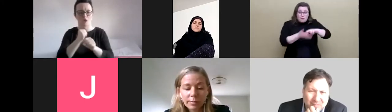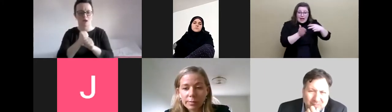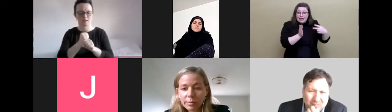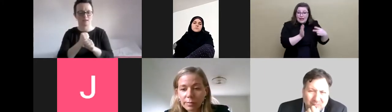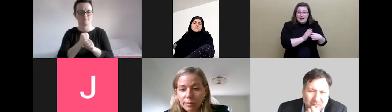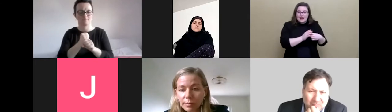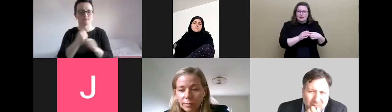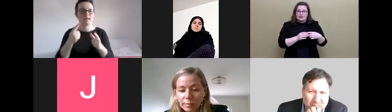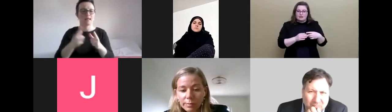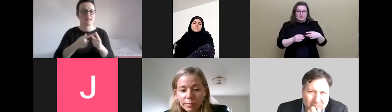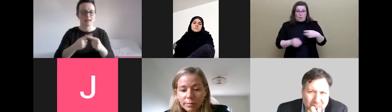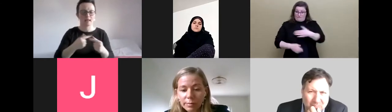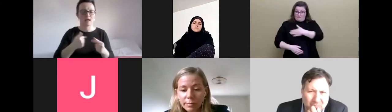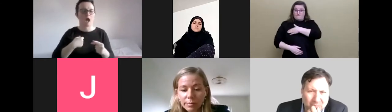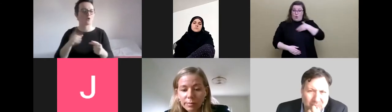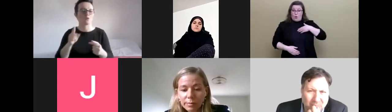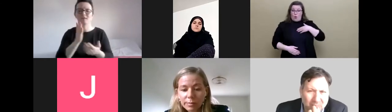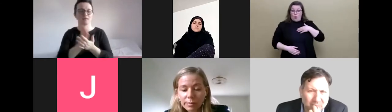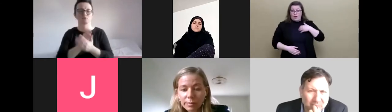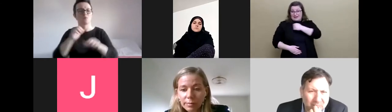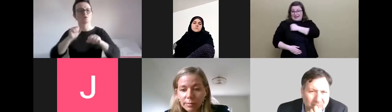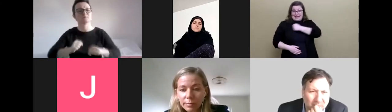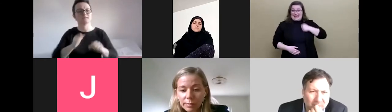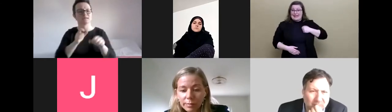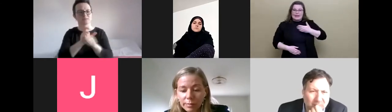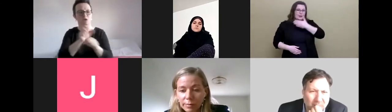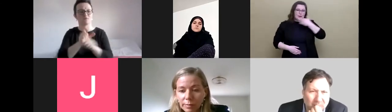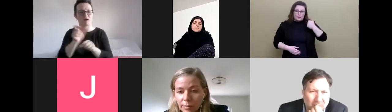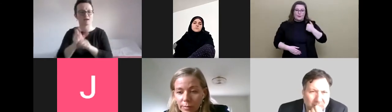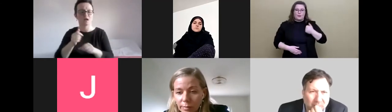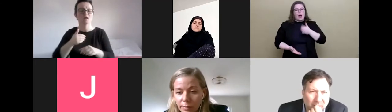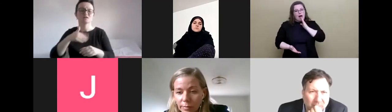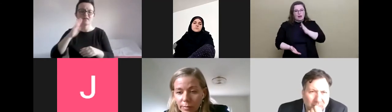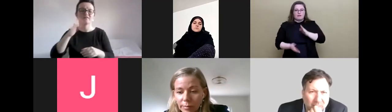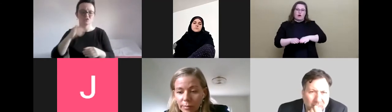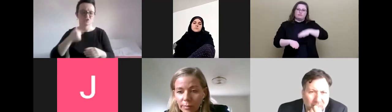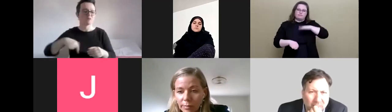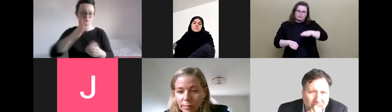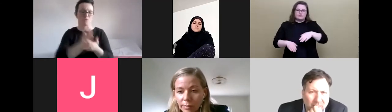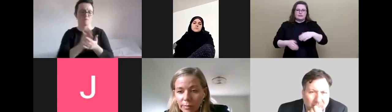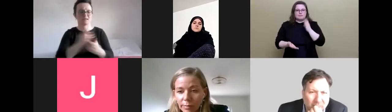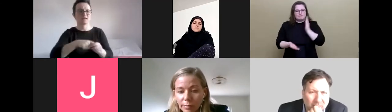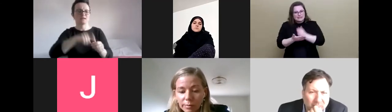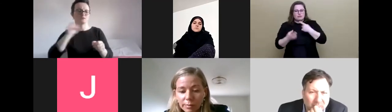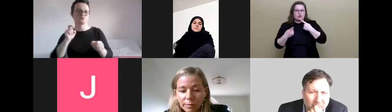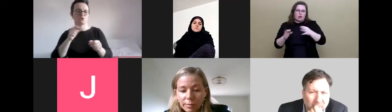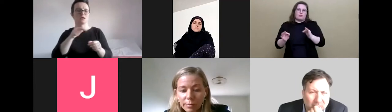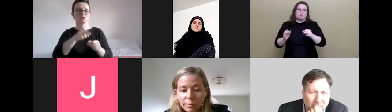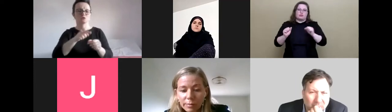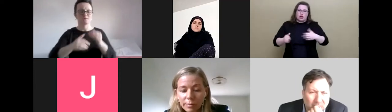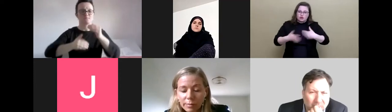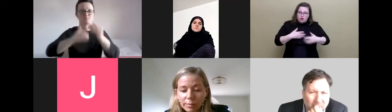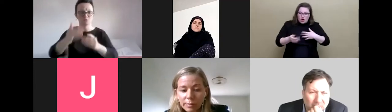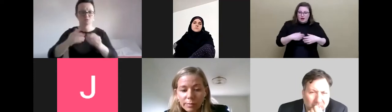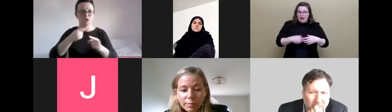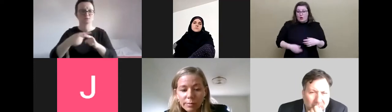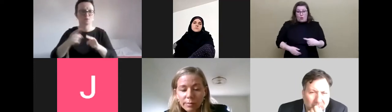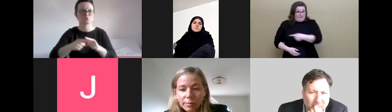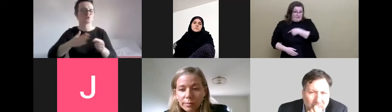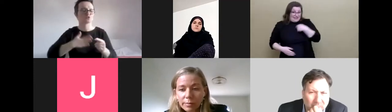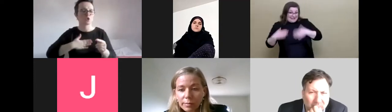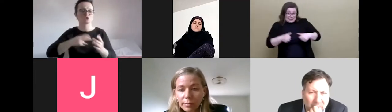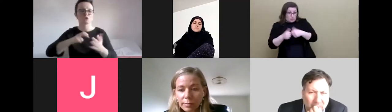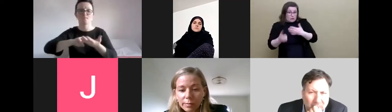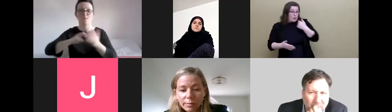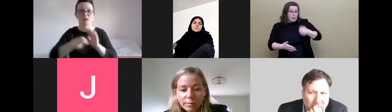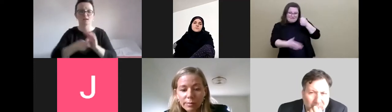government doesn't take some serious steps in that regard, and if we don't engage in serious advocacy activities,